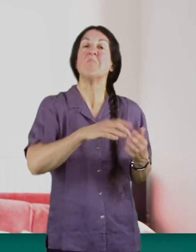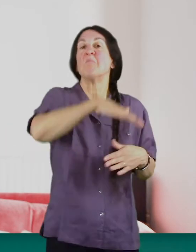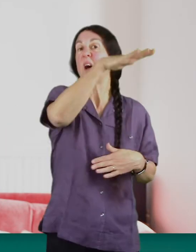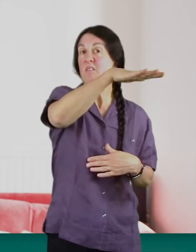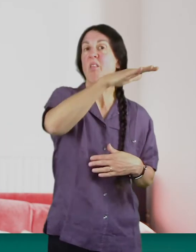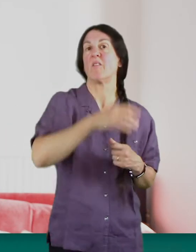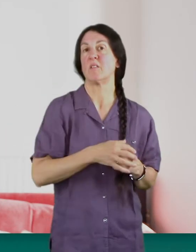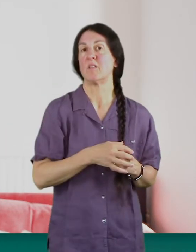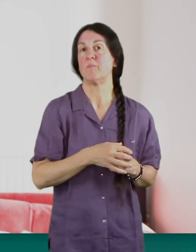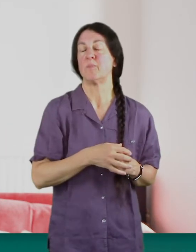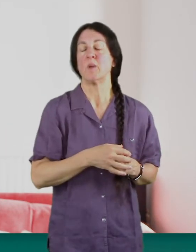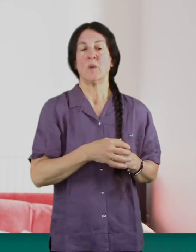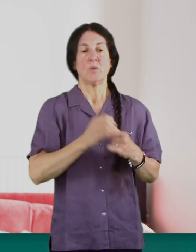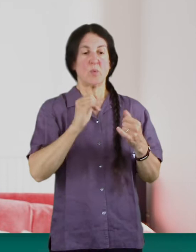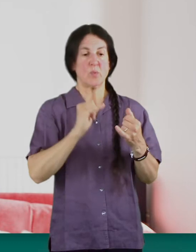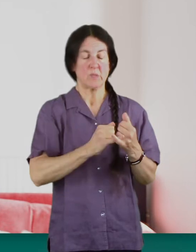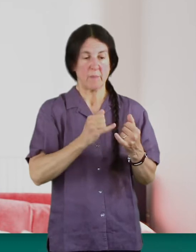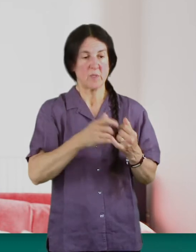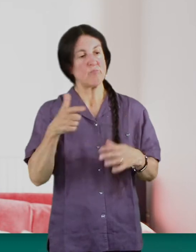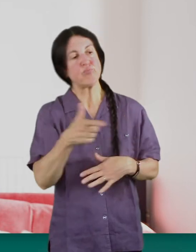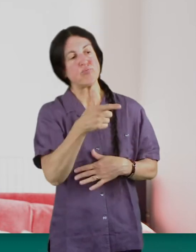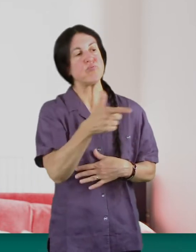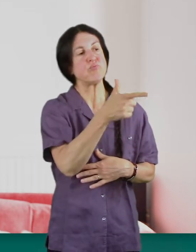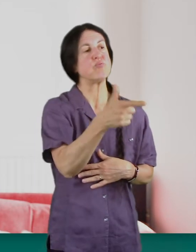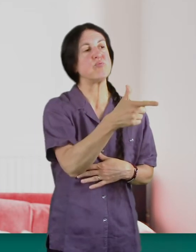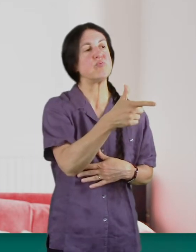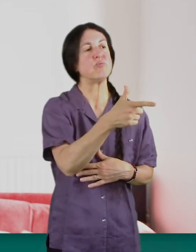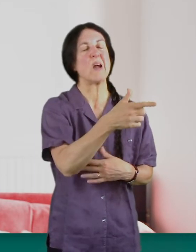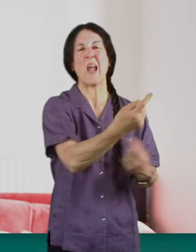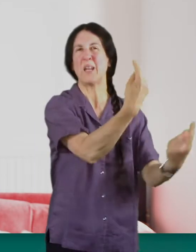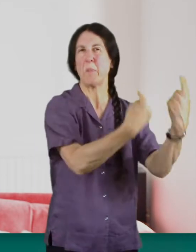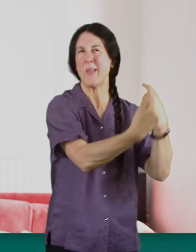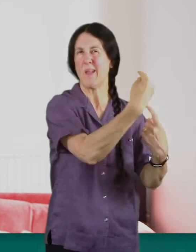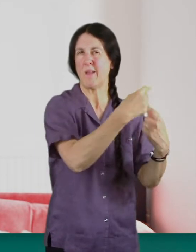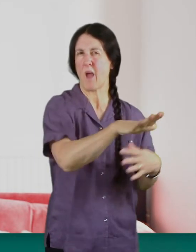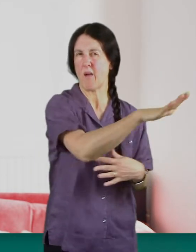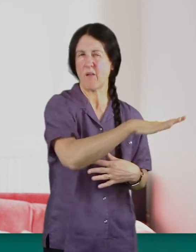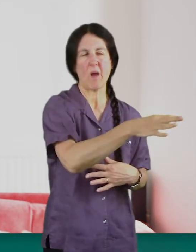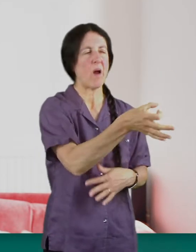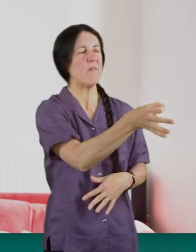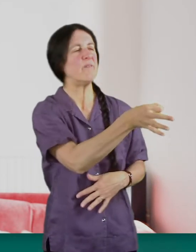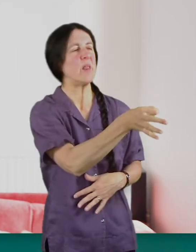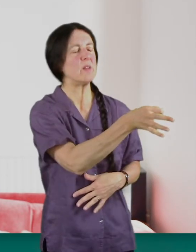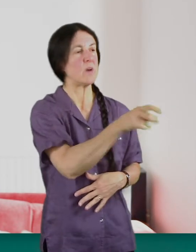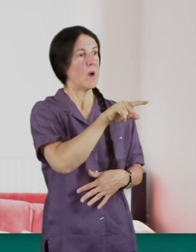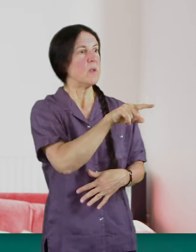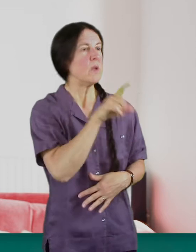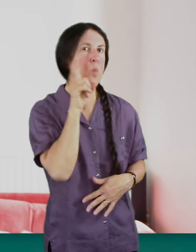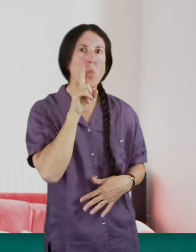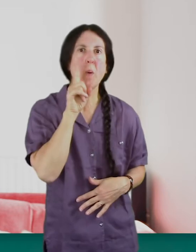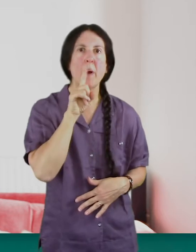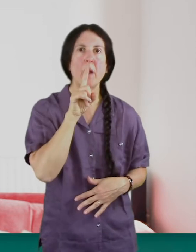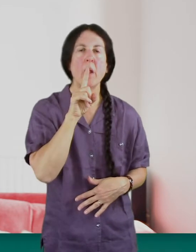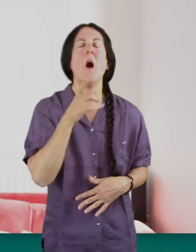currently occupying Israel, so they're in charge over Israel, he goes to this village, sees a woman, thinks, I'll have her. And this